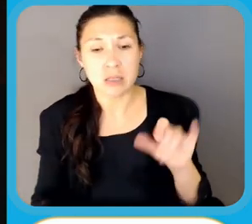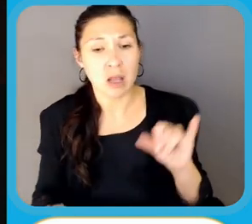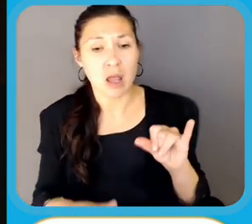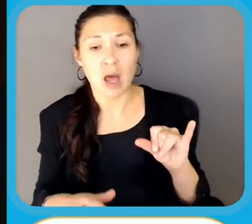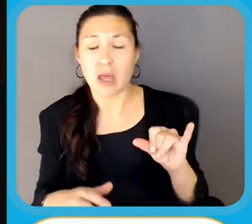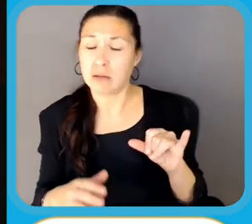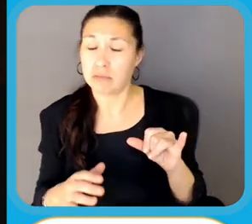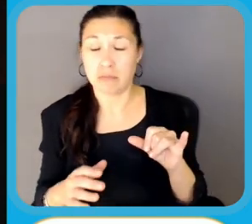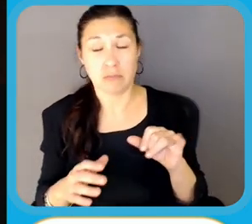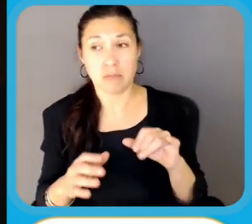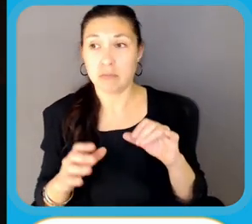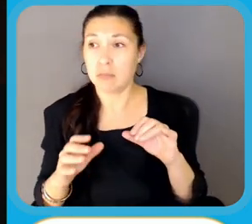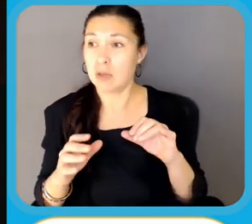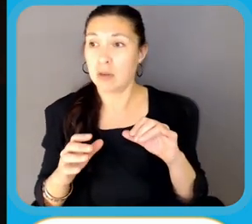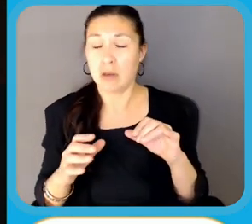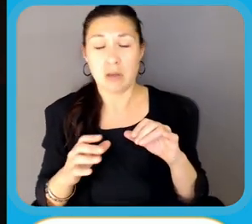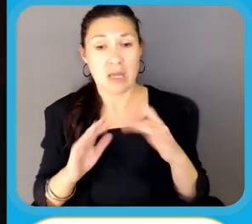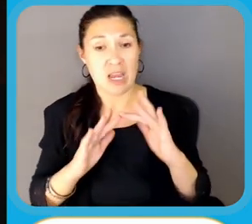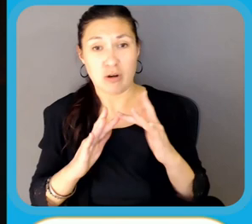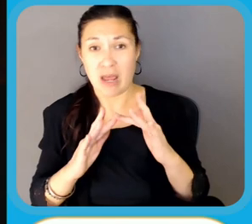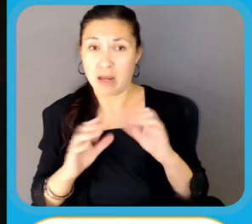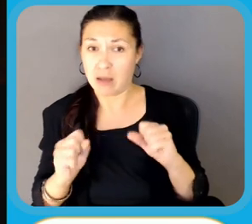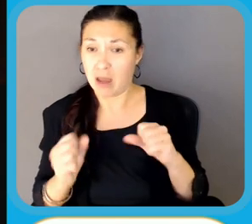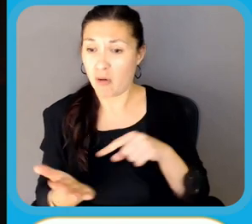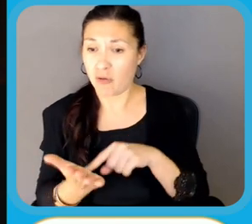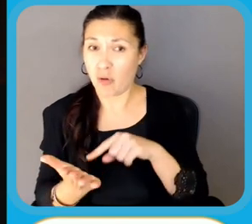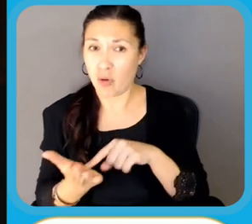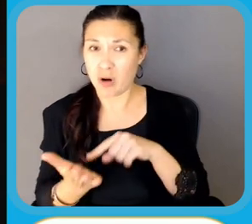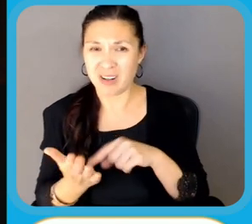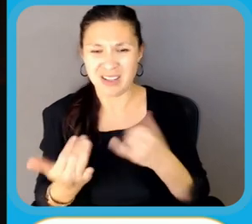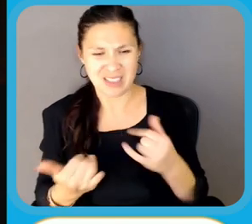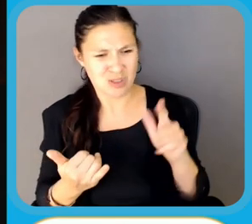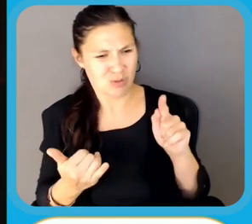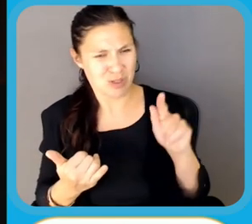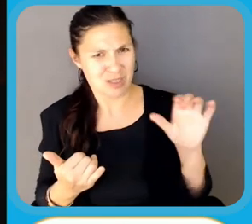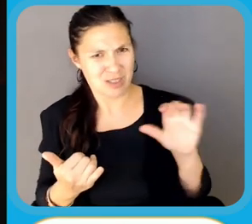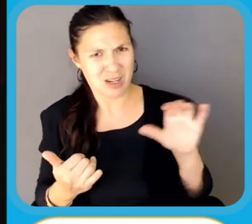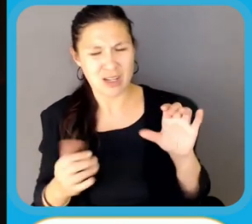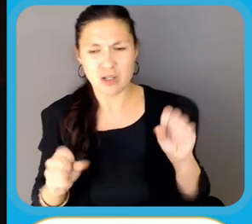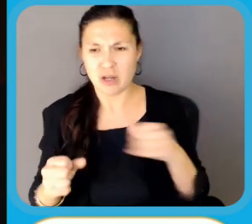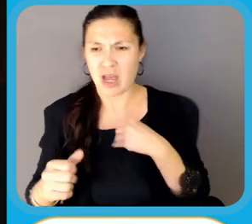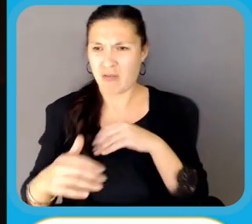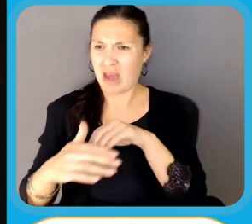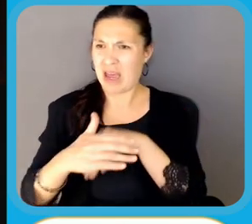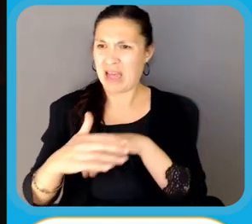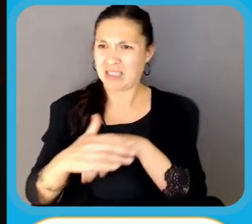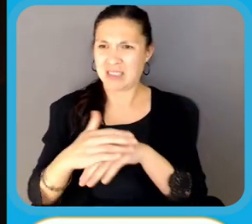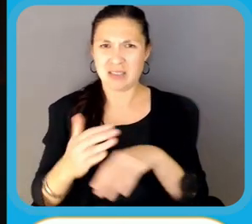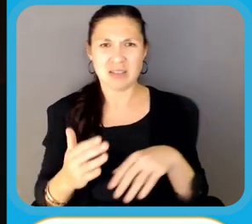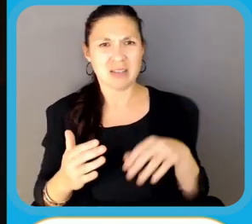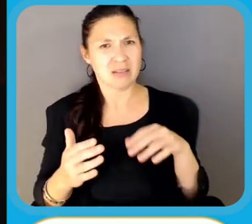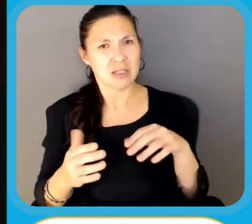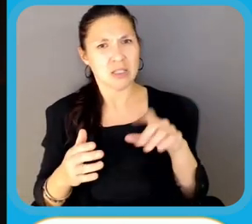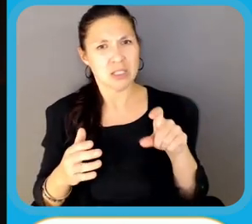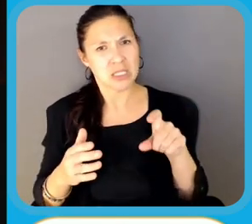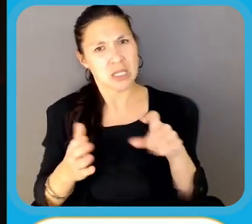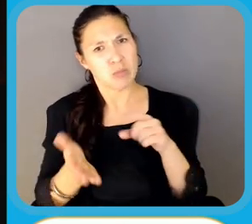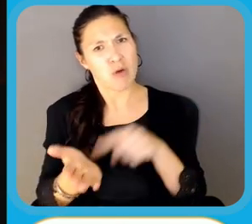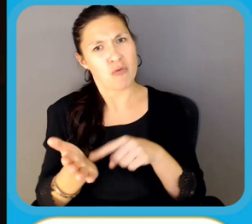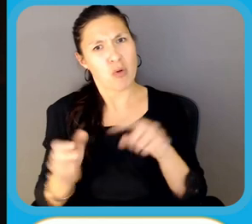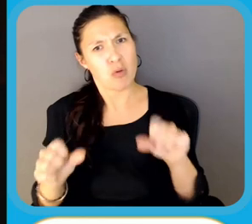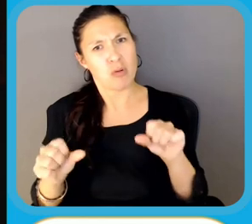21st century, they should have access, and it should be affordable. So we've got to invest in